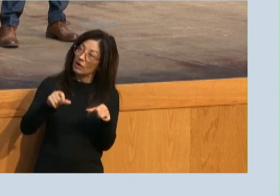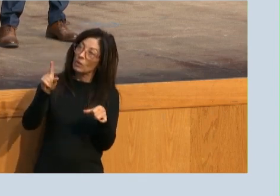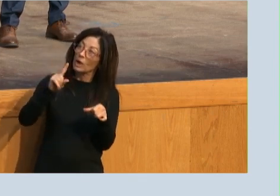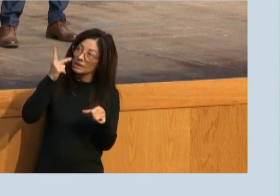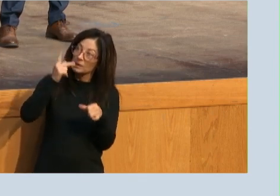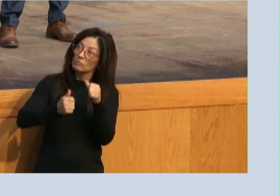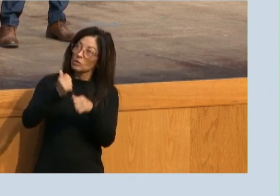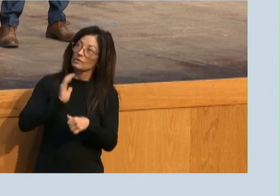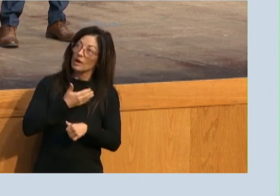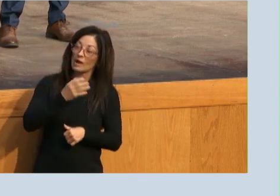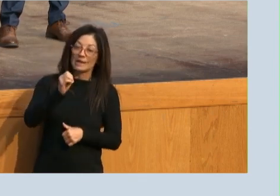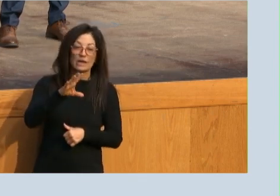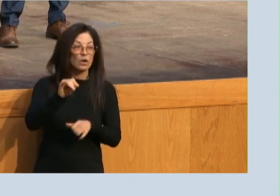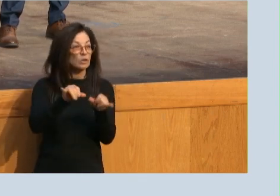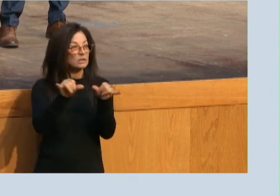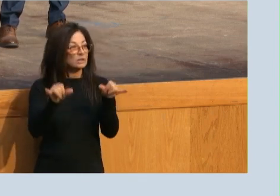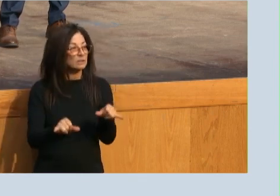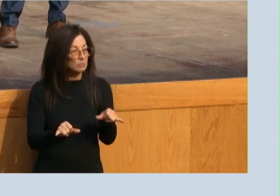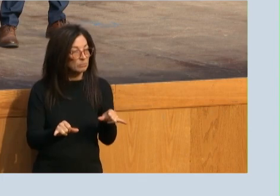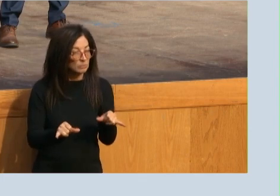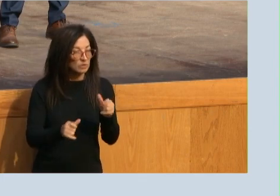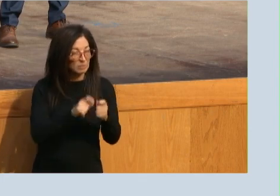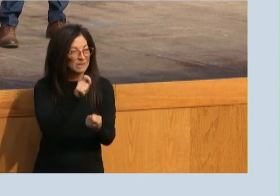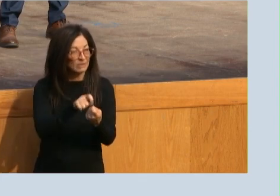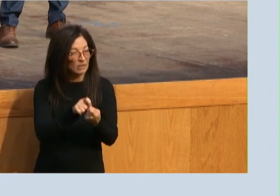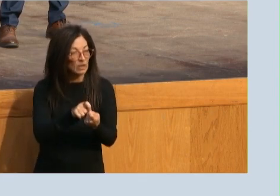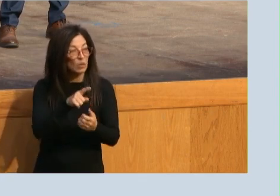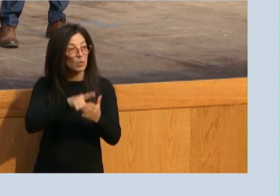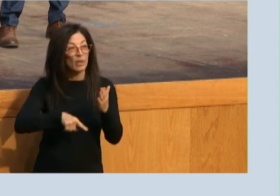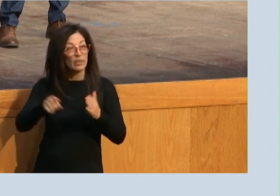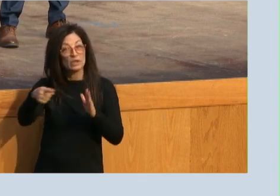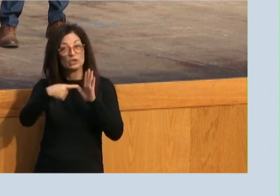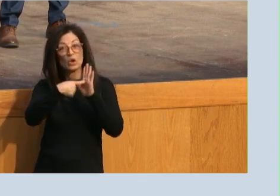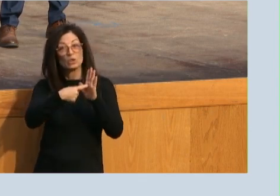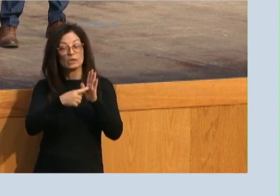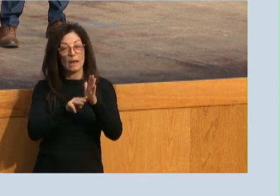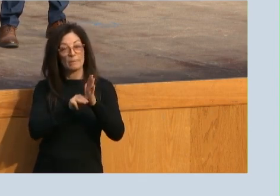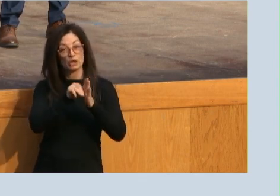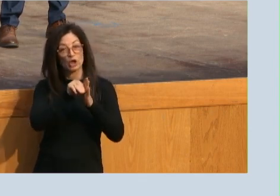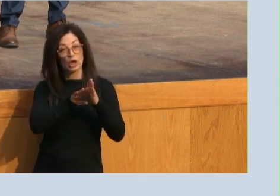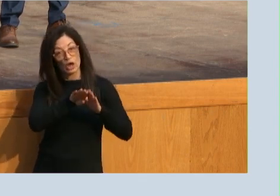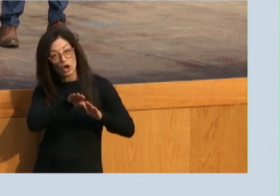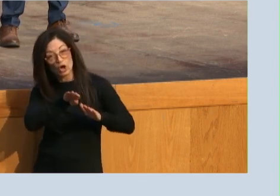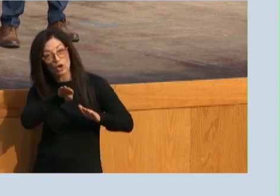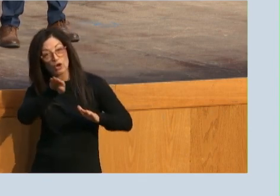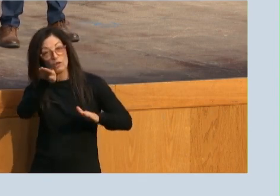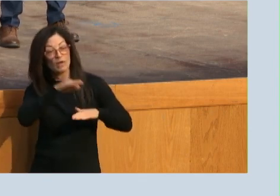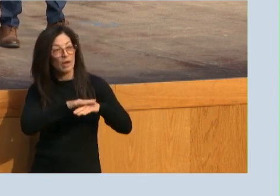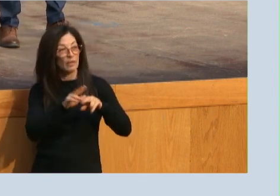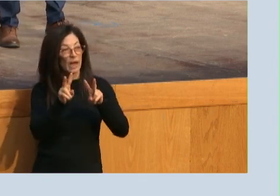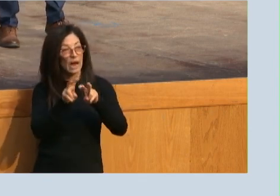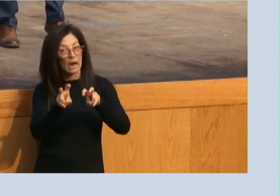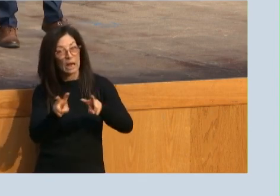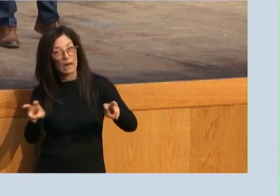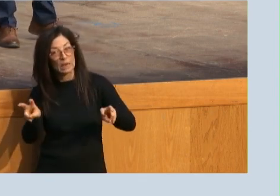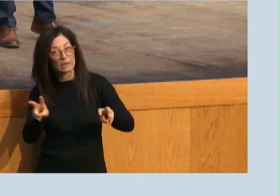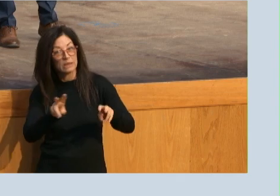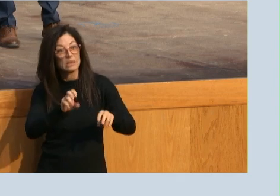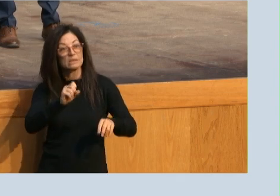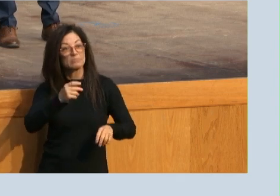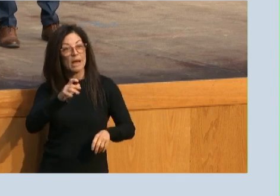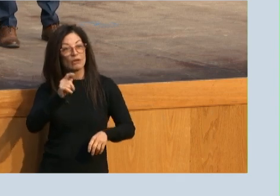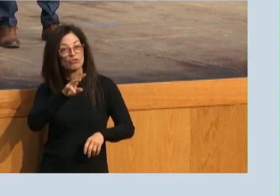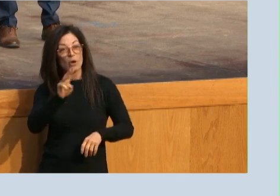of our ecosystem specifically, and really what this shows is the maturity curve kind of along the analytics spectrum. Almost